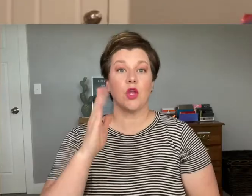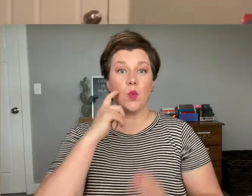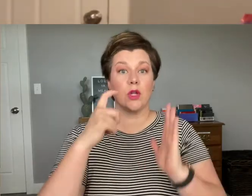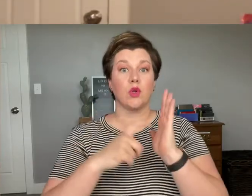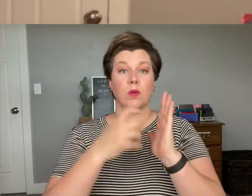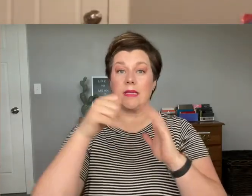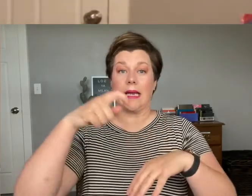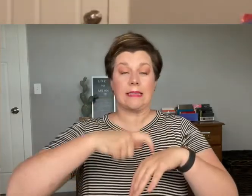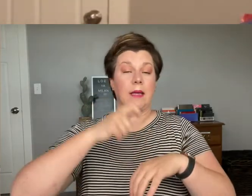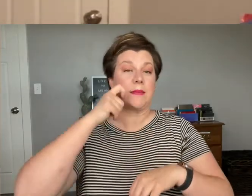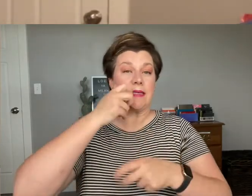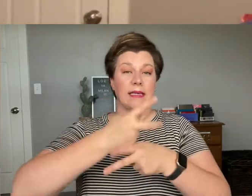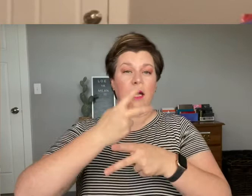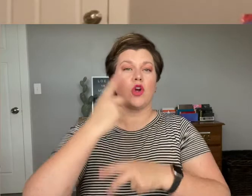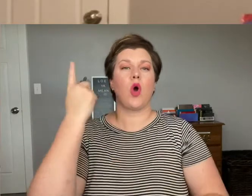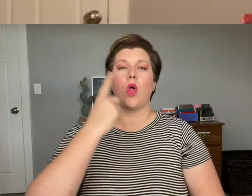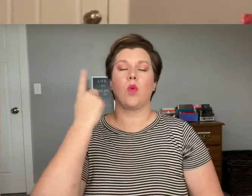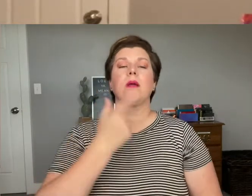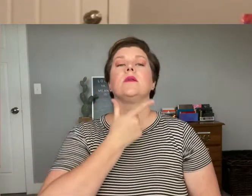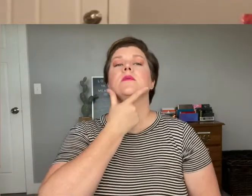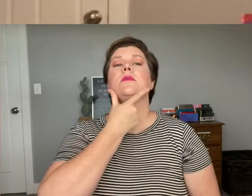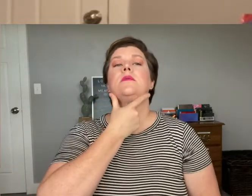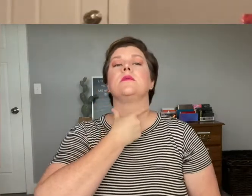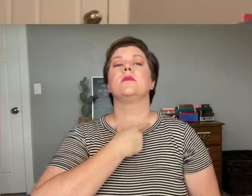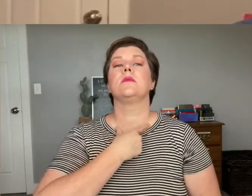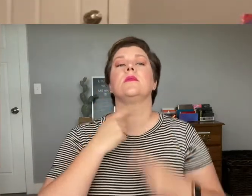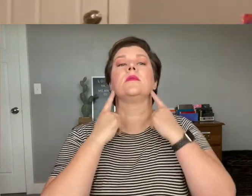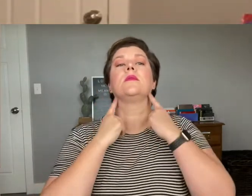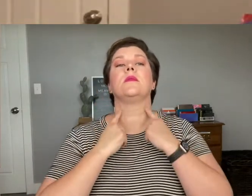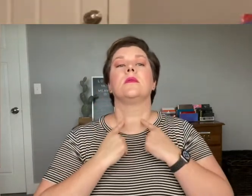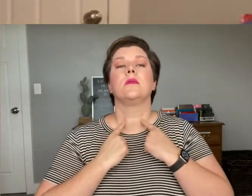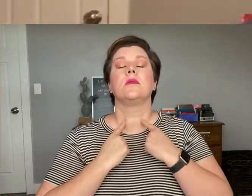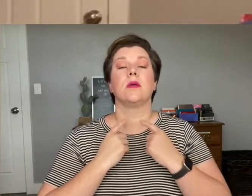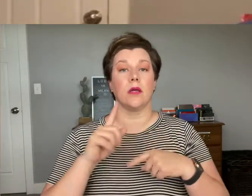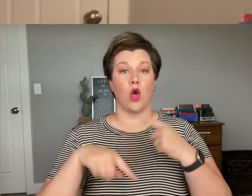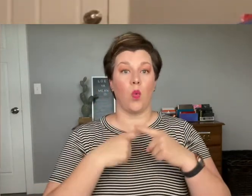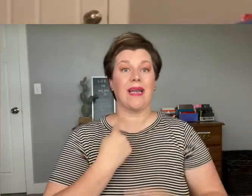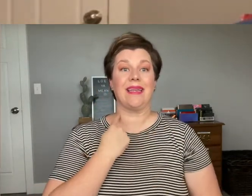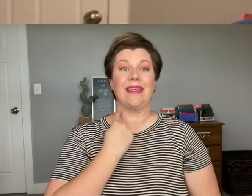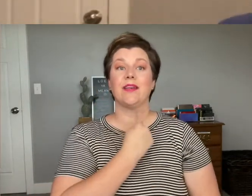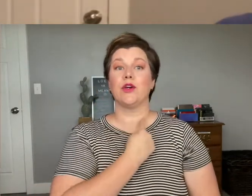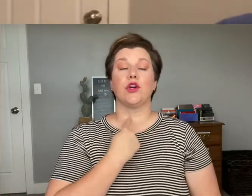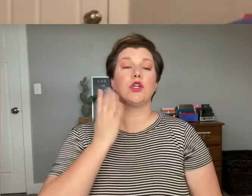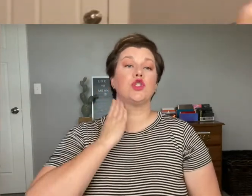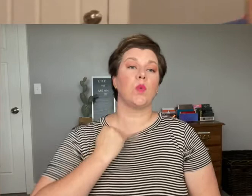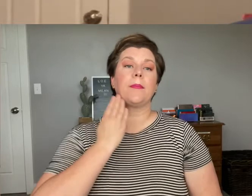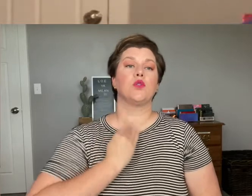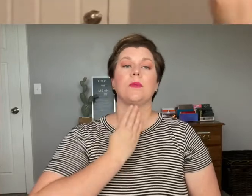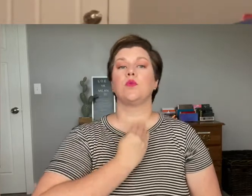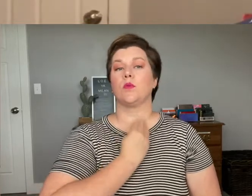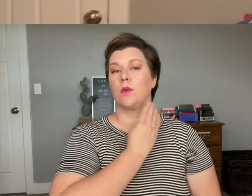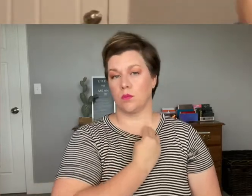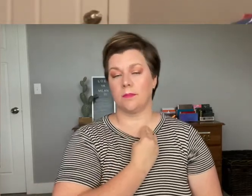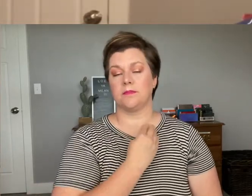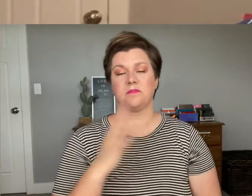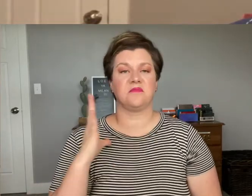And you will also notice that anytime I do any kind of skincare, I always pull it down the neck. And I